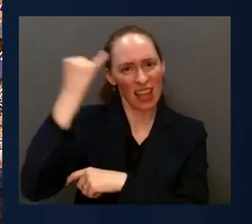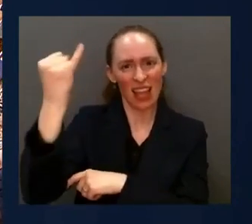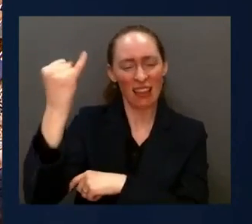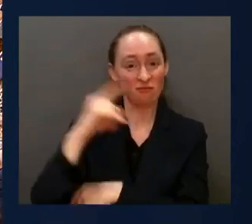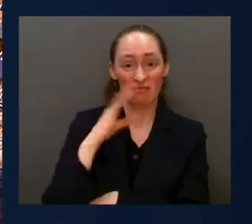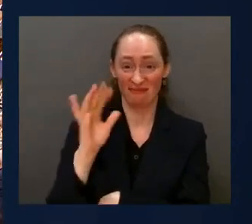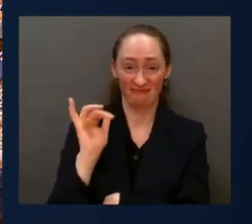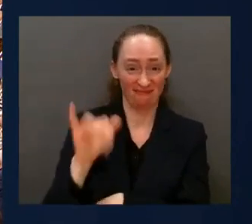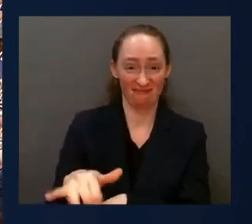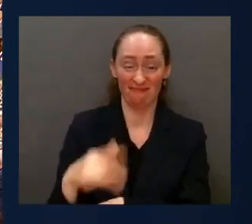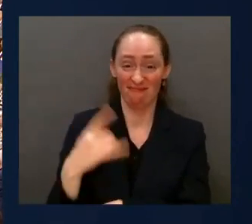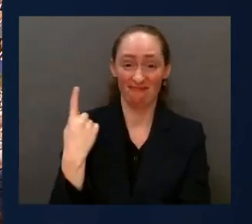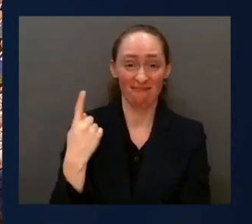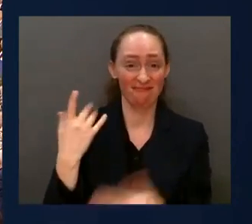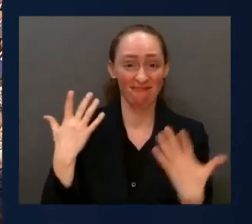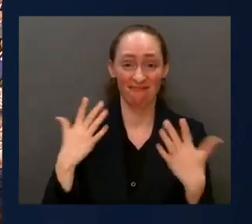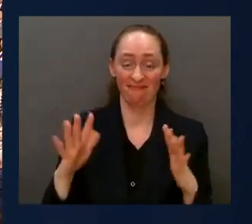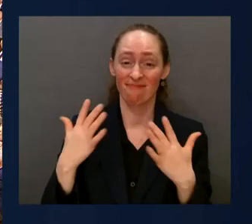Other nations